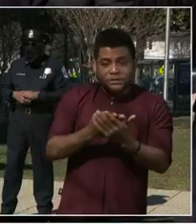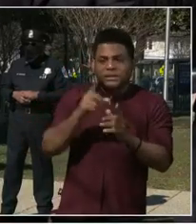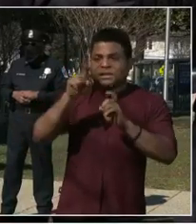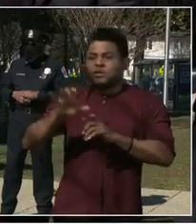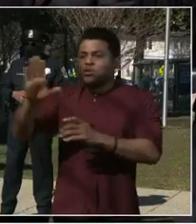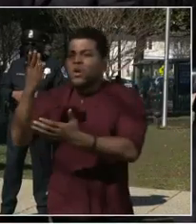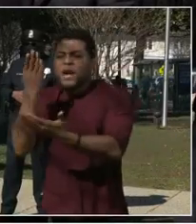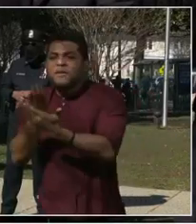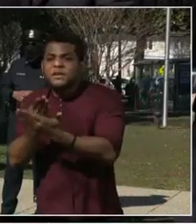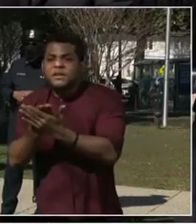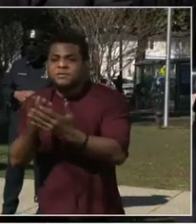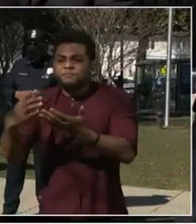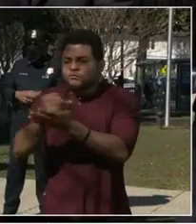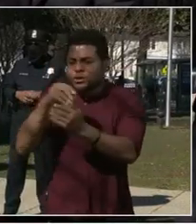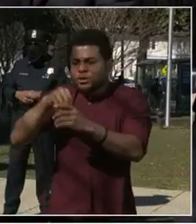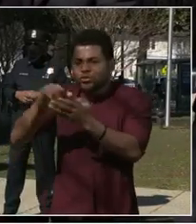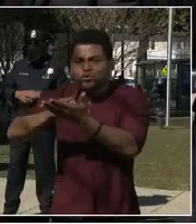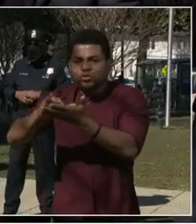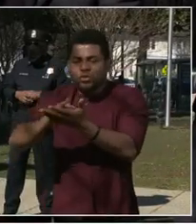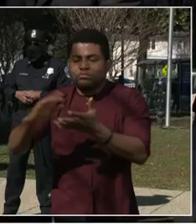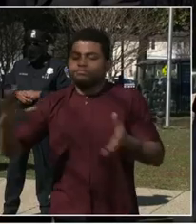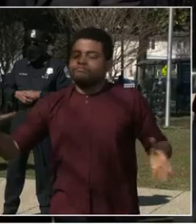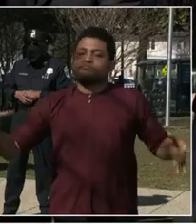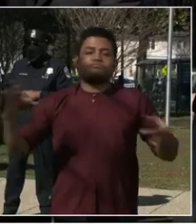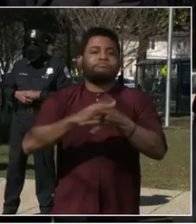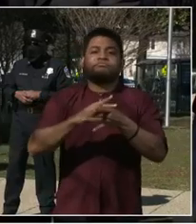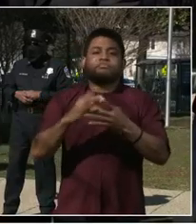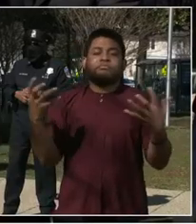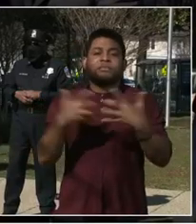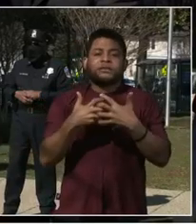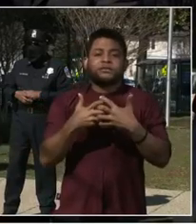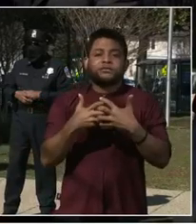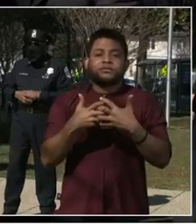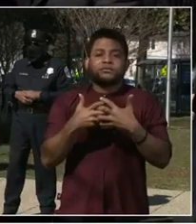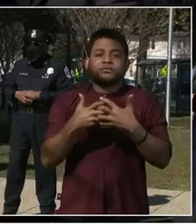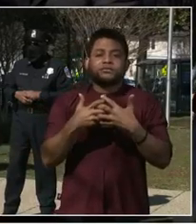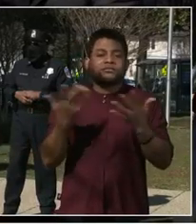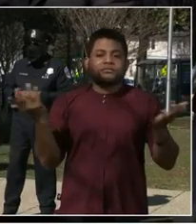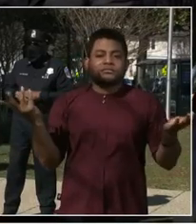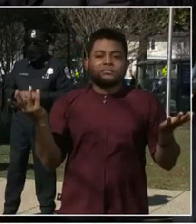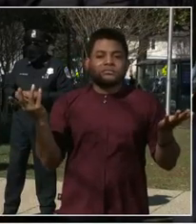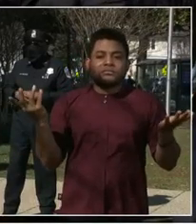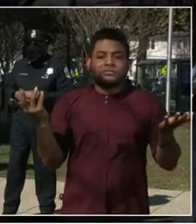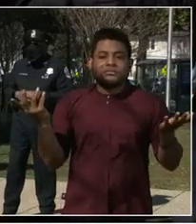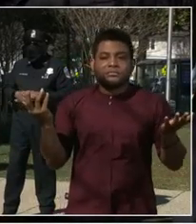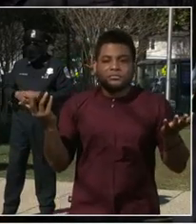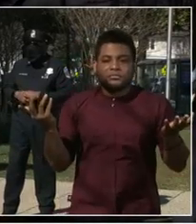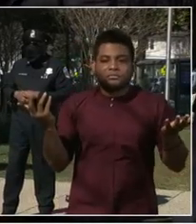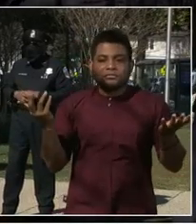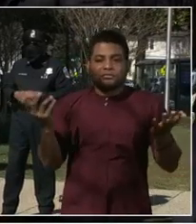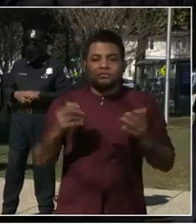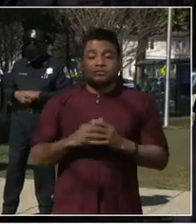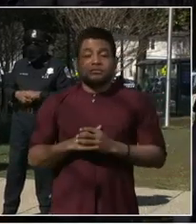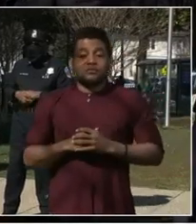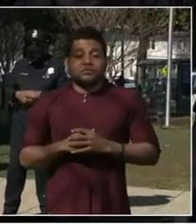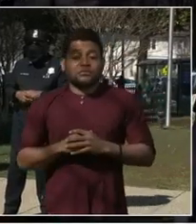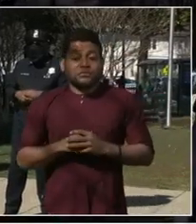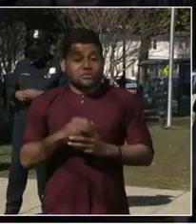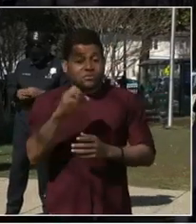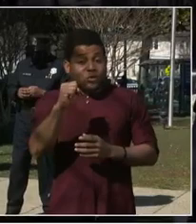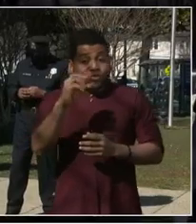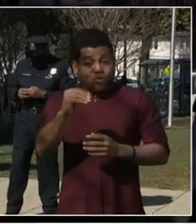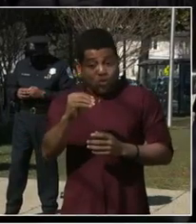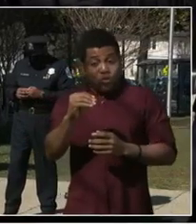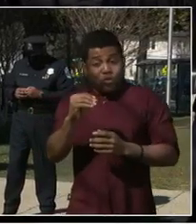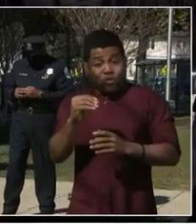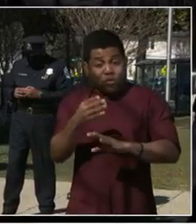recovered in New York, and we got a hit. So So prior to